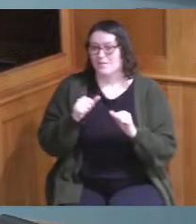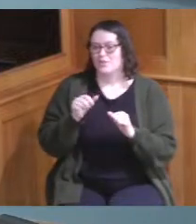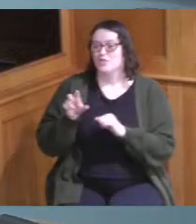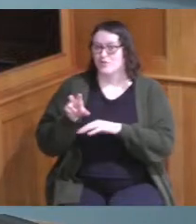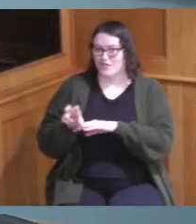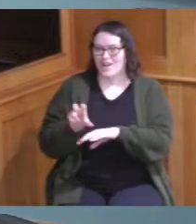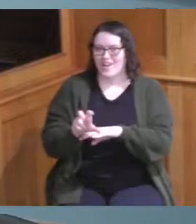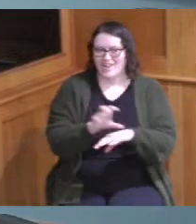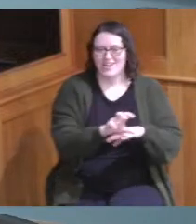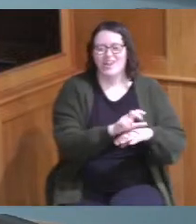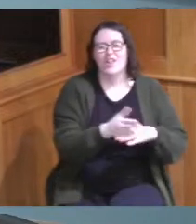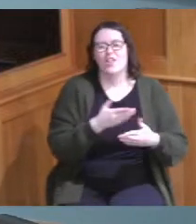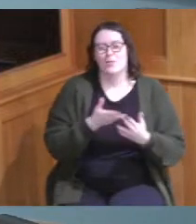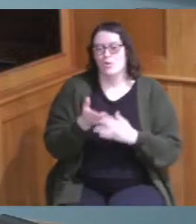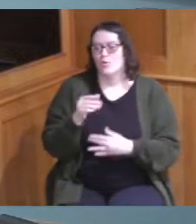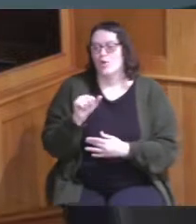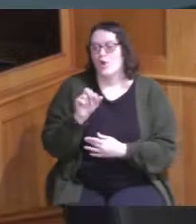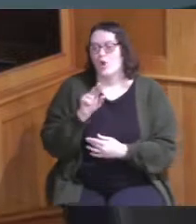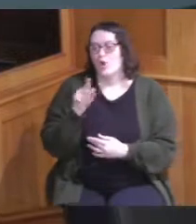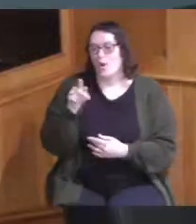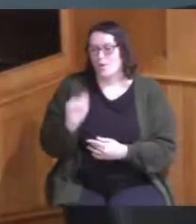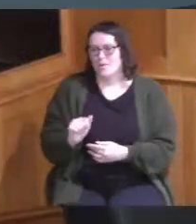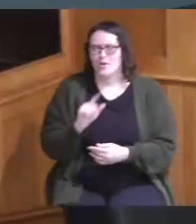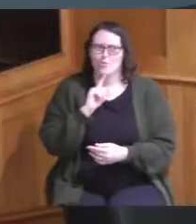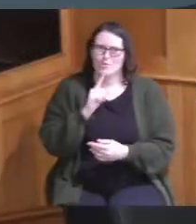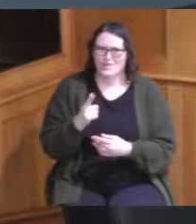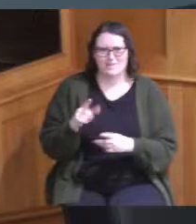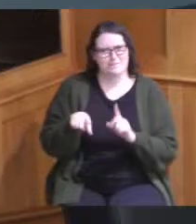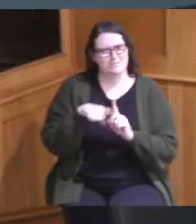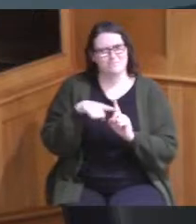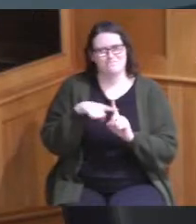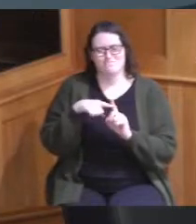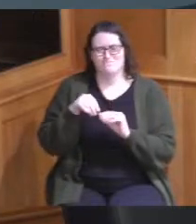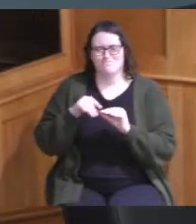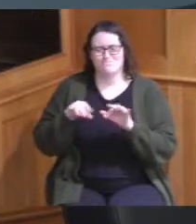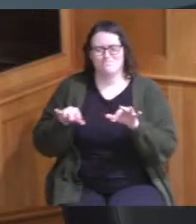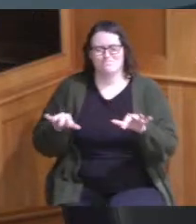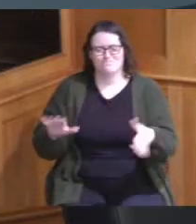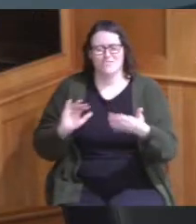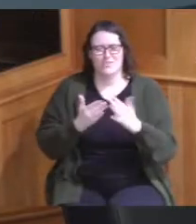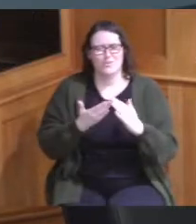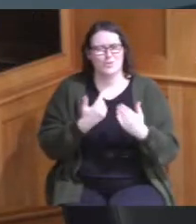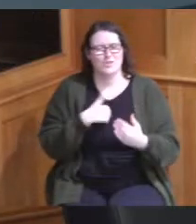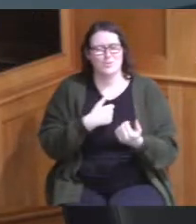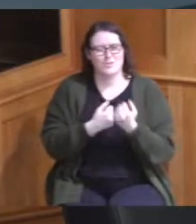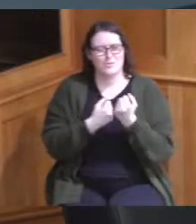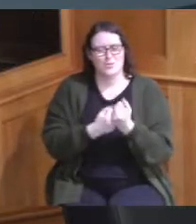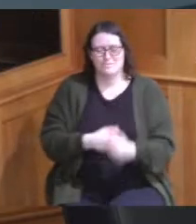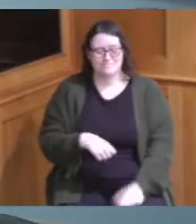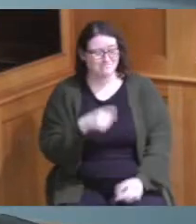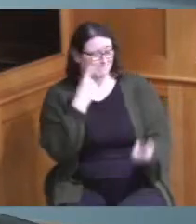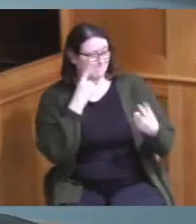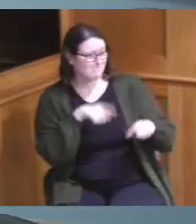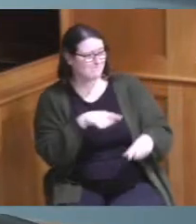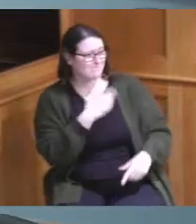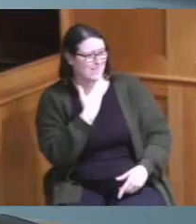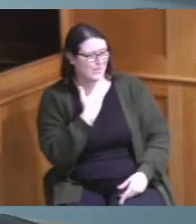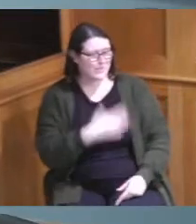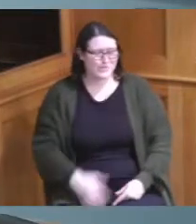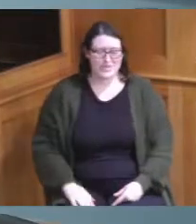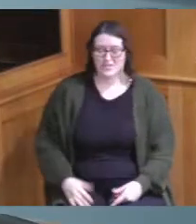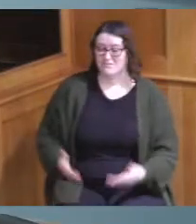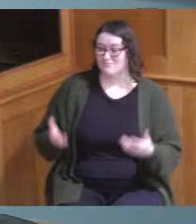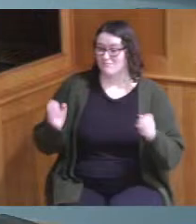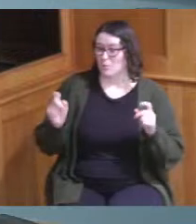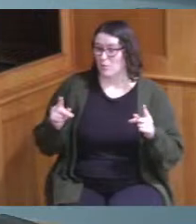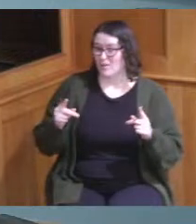those through ARPA, and they have really made a difference in the communities that we serve. Okay, great, thank you. All right, so with